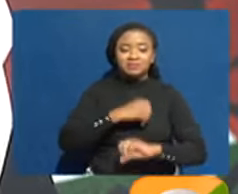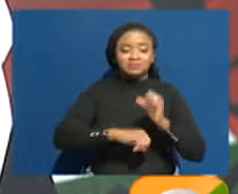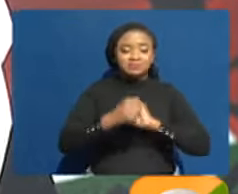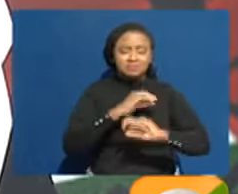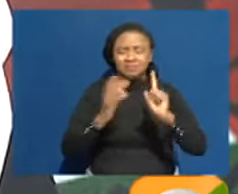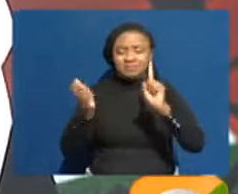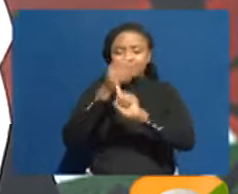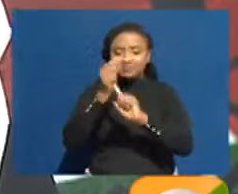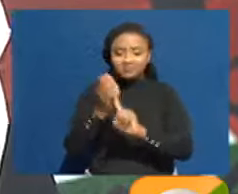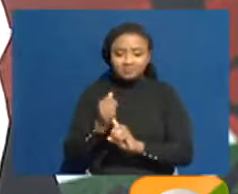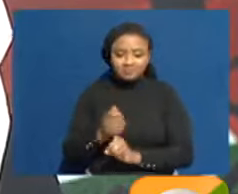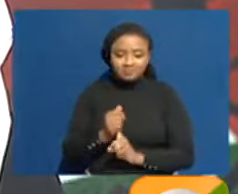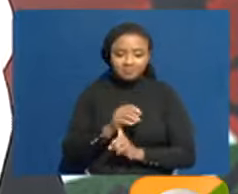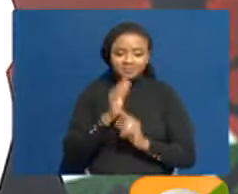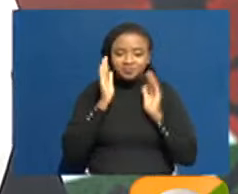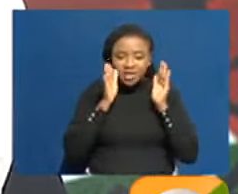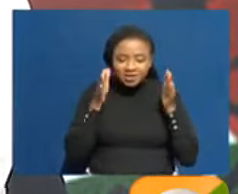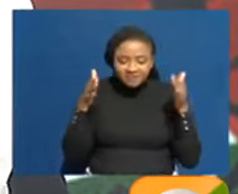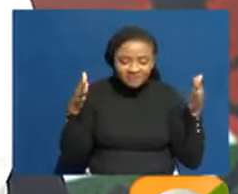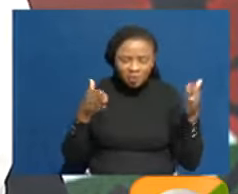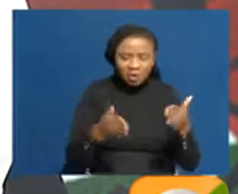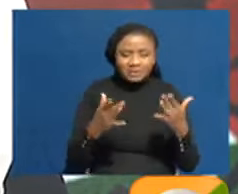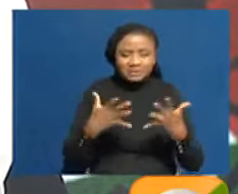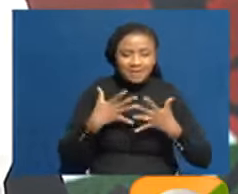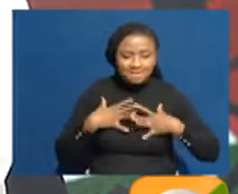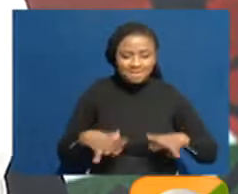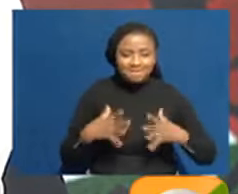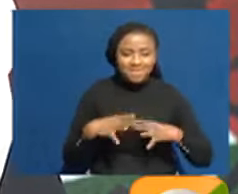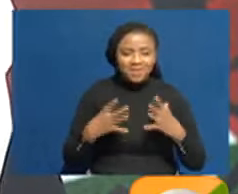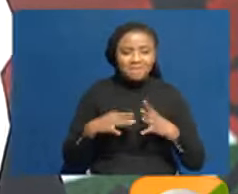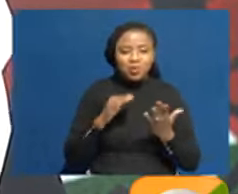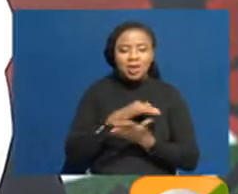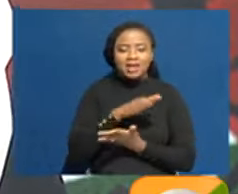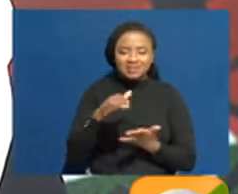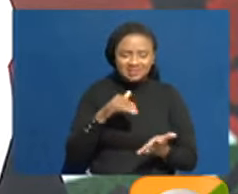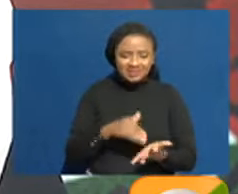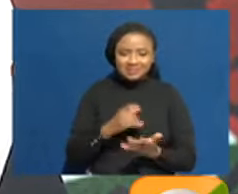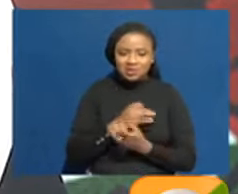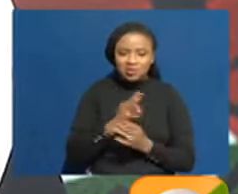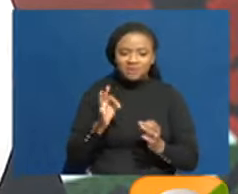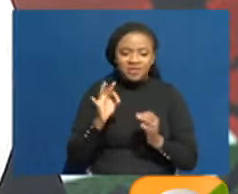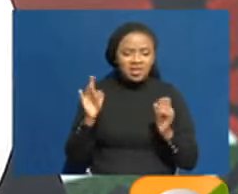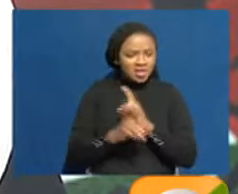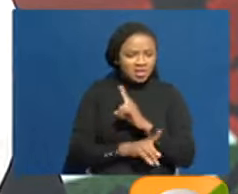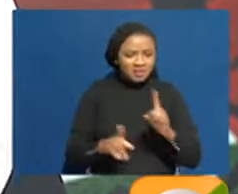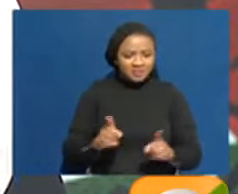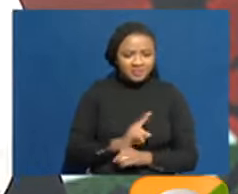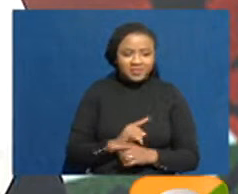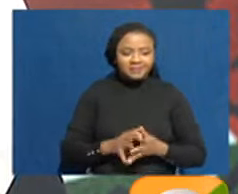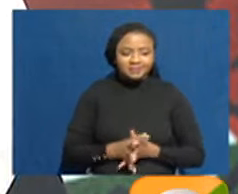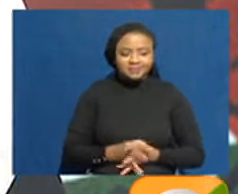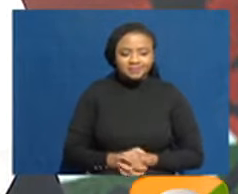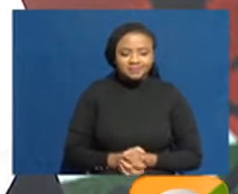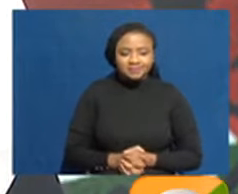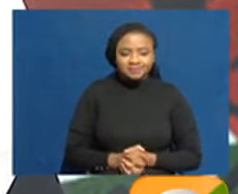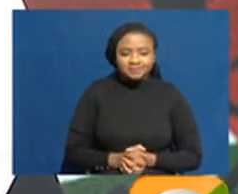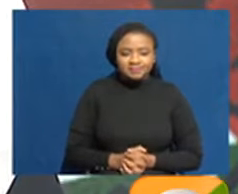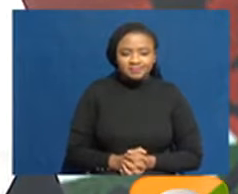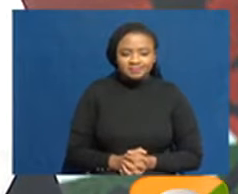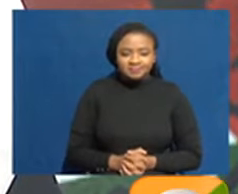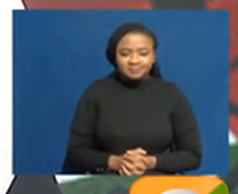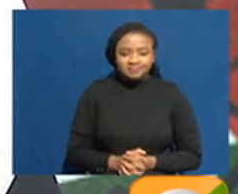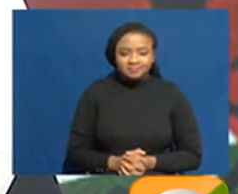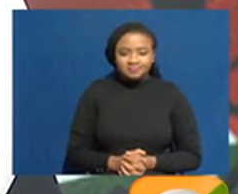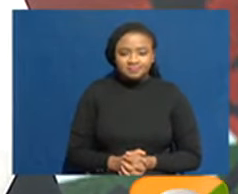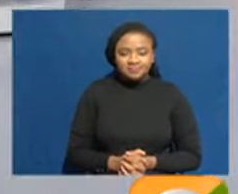the people-centered nature of the constitution is very clear. Practically, we have some way to go. So has the falling short not really been